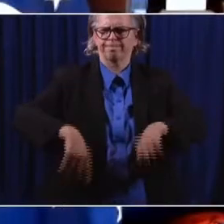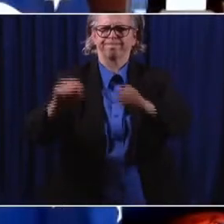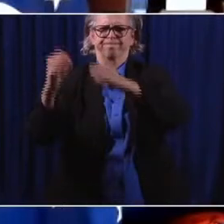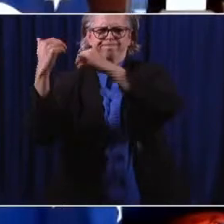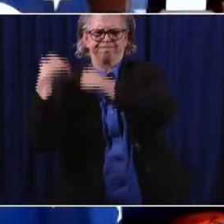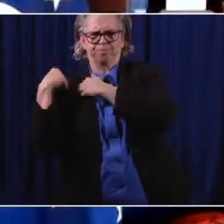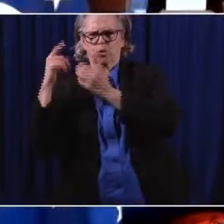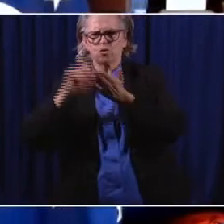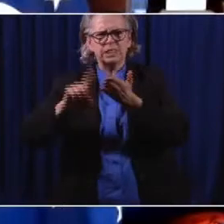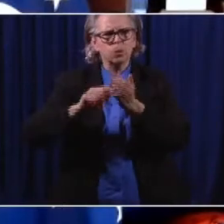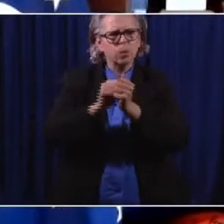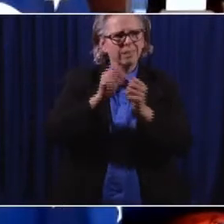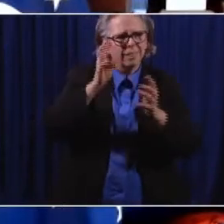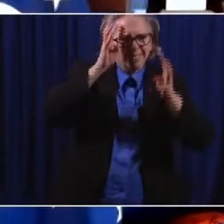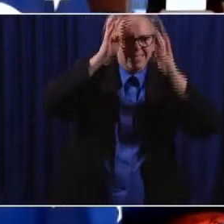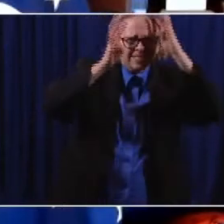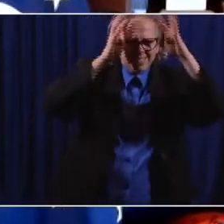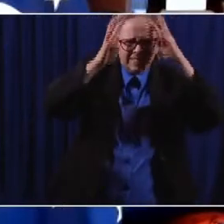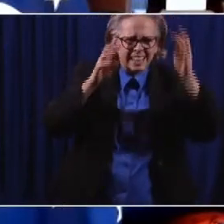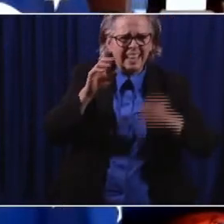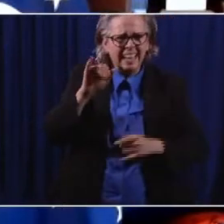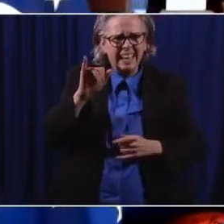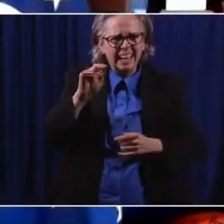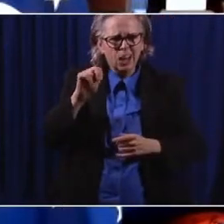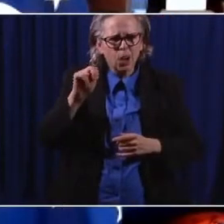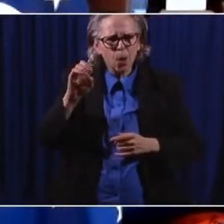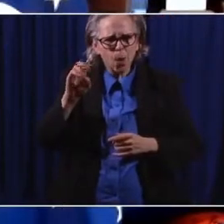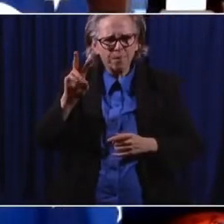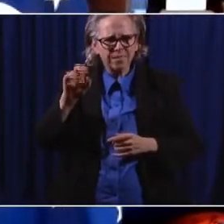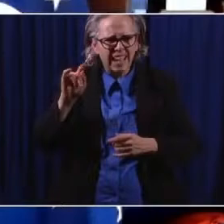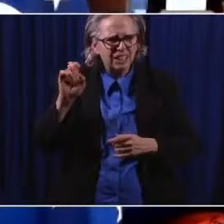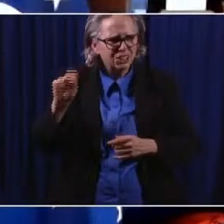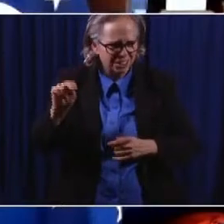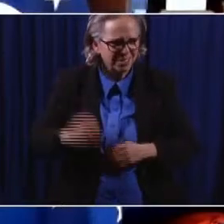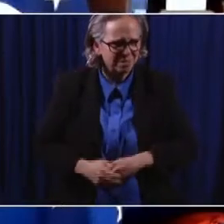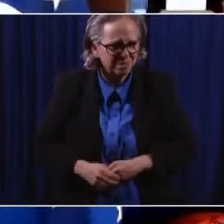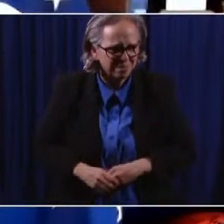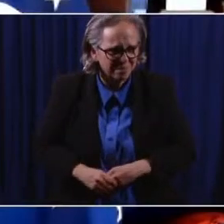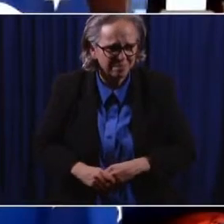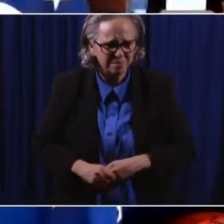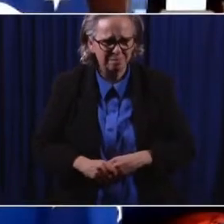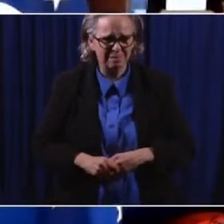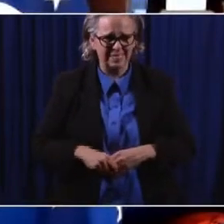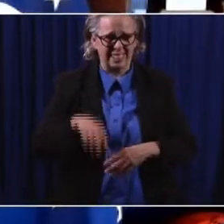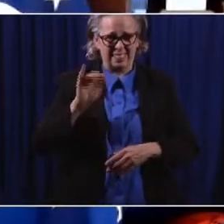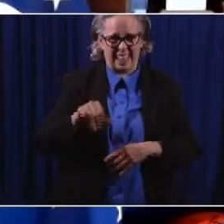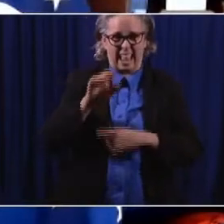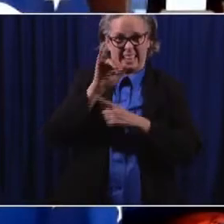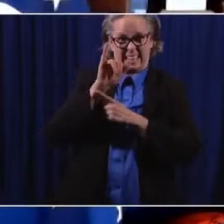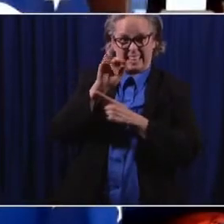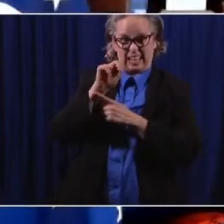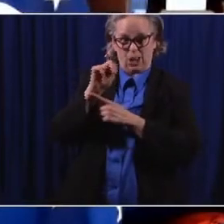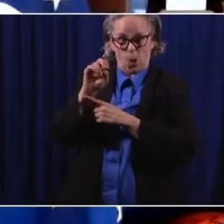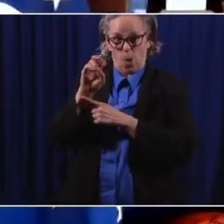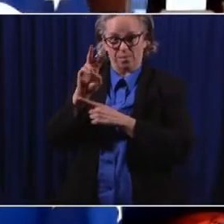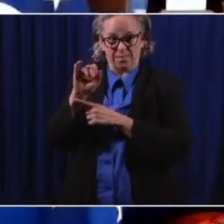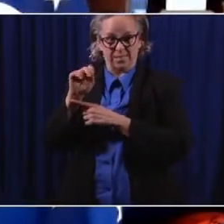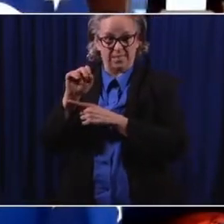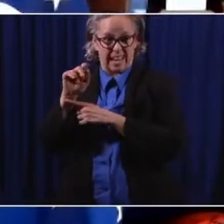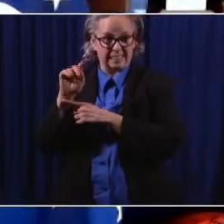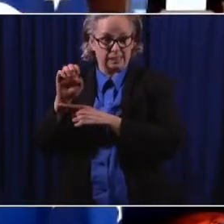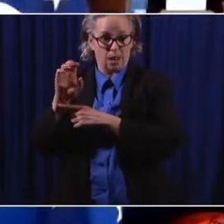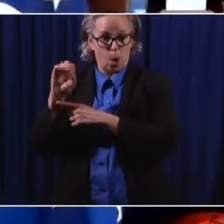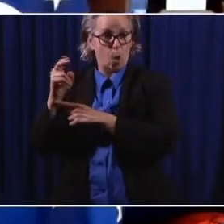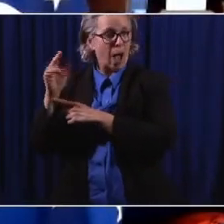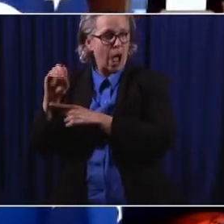But when we got here, one of the things the Innovate Ohio team was looking at that you charged us with, Governor, is to find